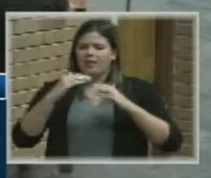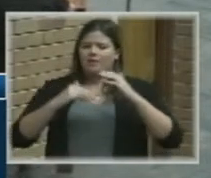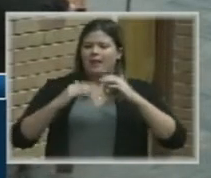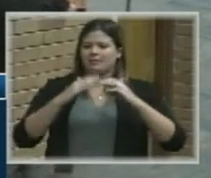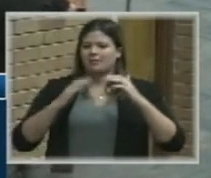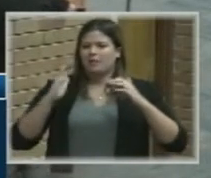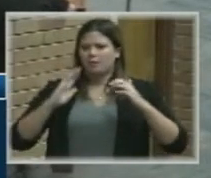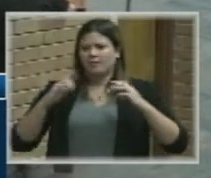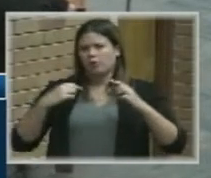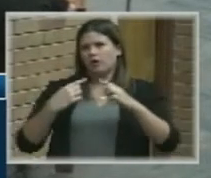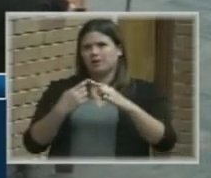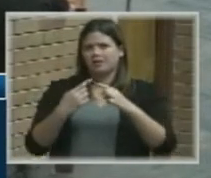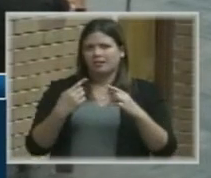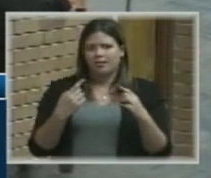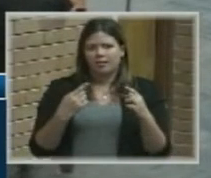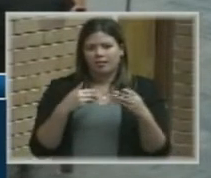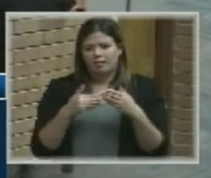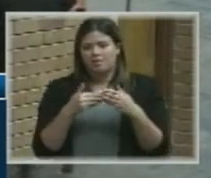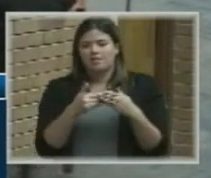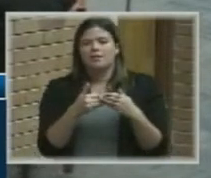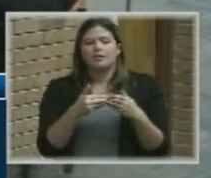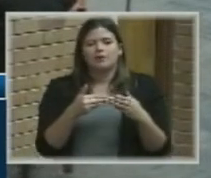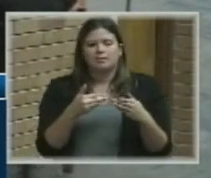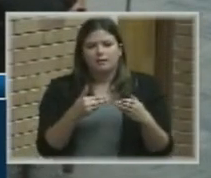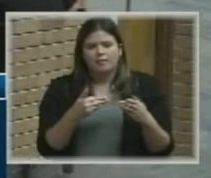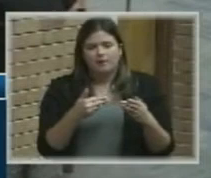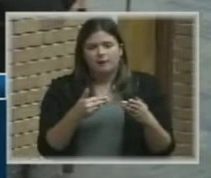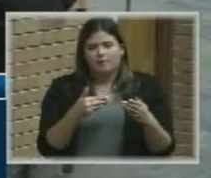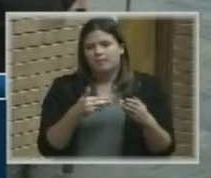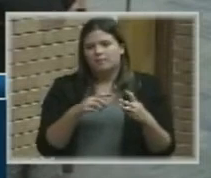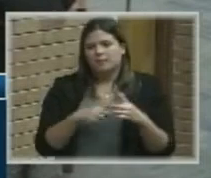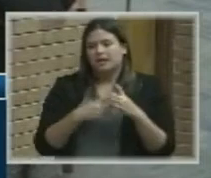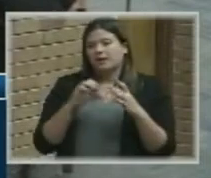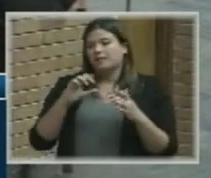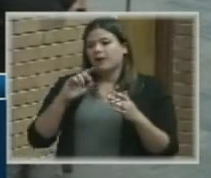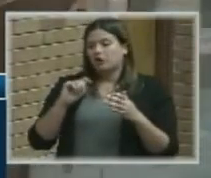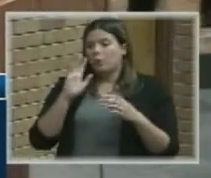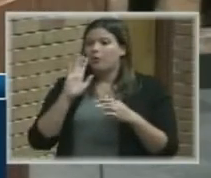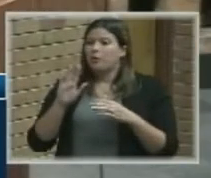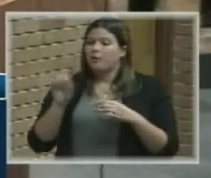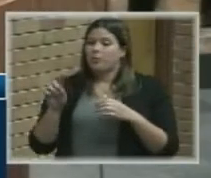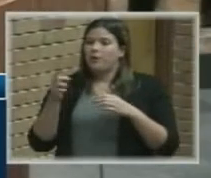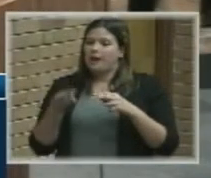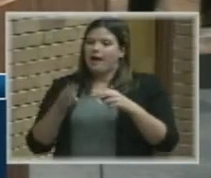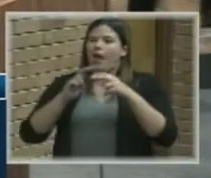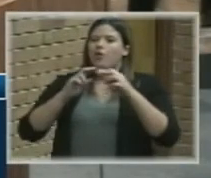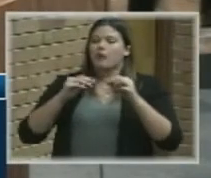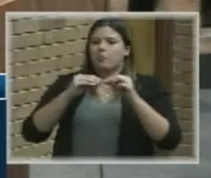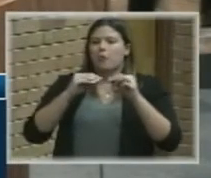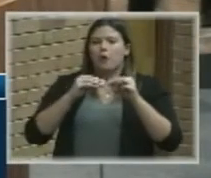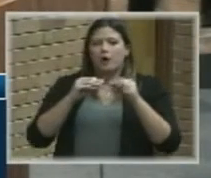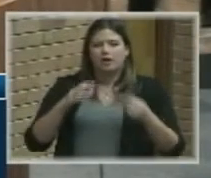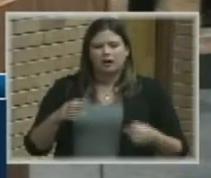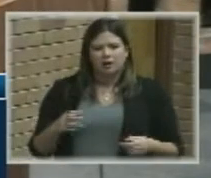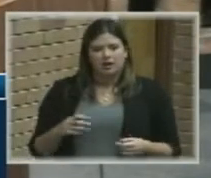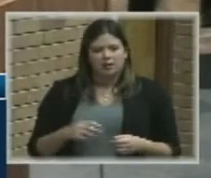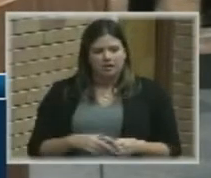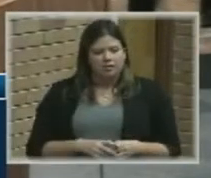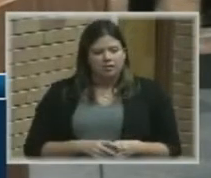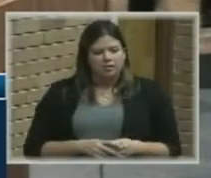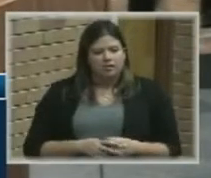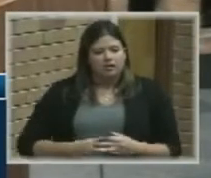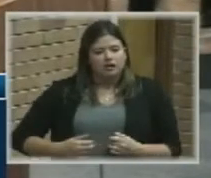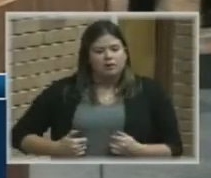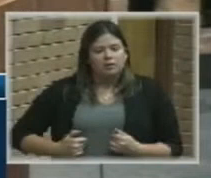maybe let me see. I don't want to say, but like maybe the beginning of October, third day into October, and then they go up another